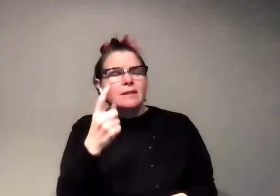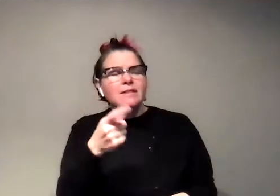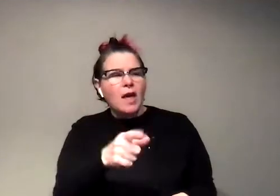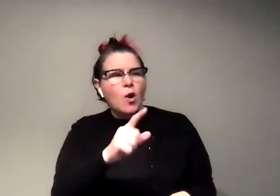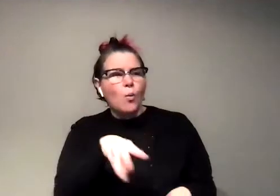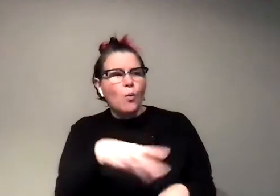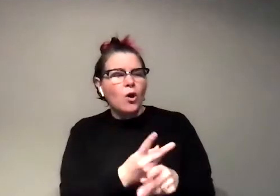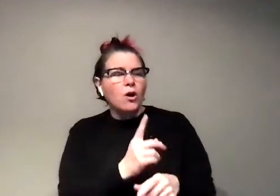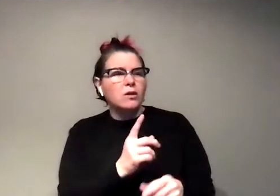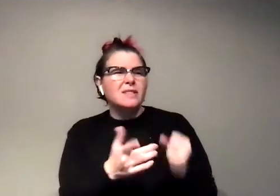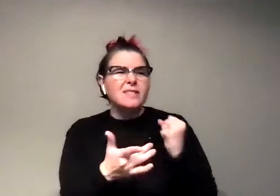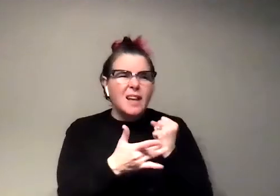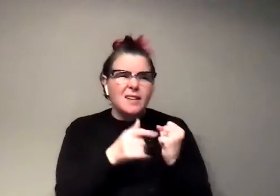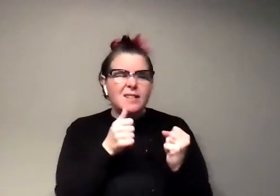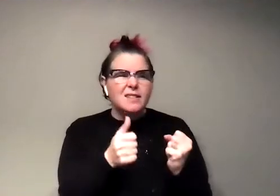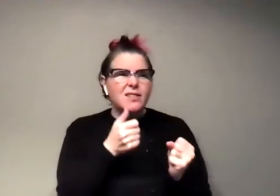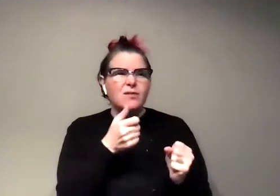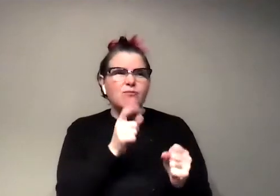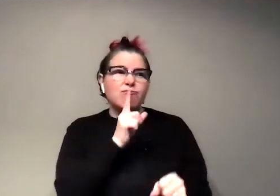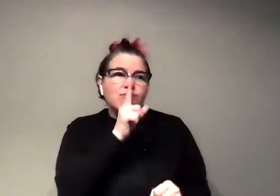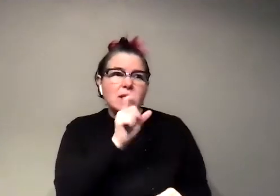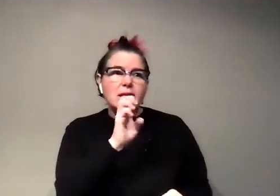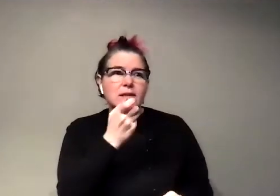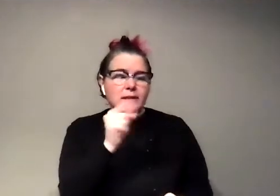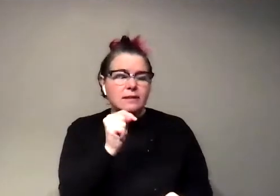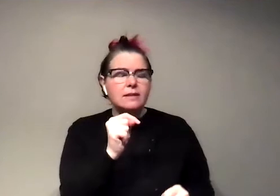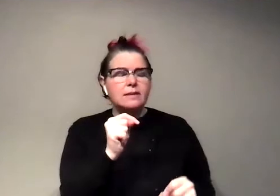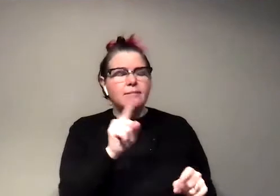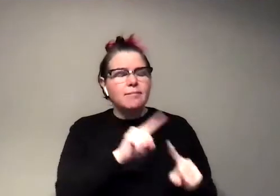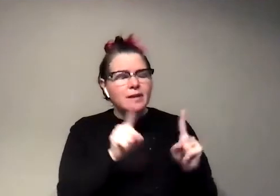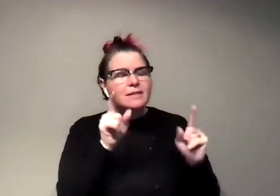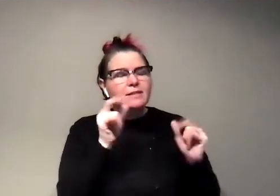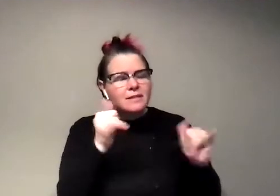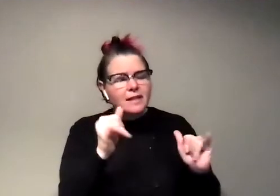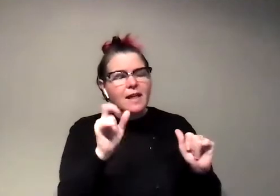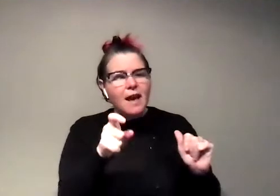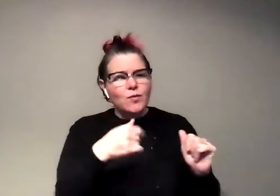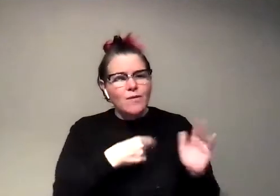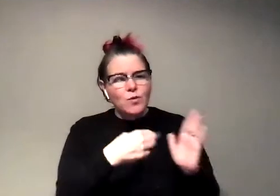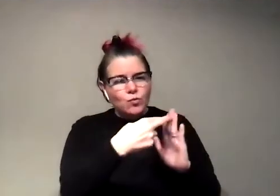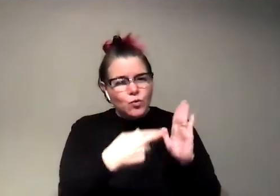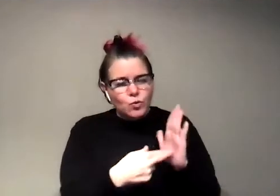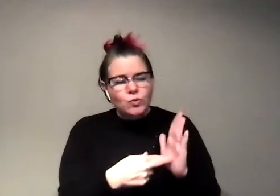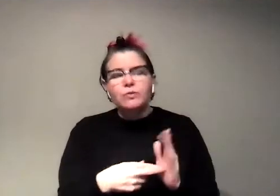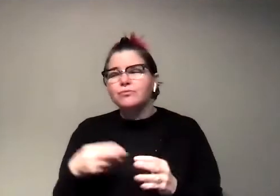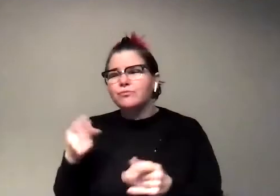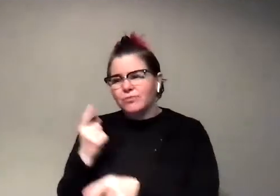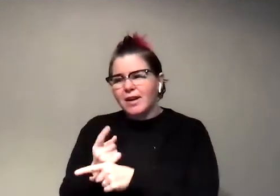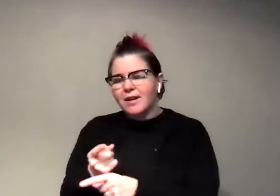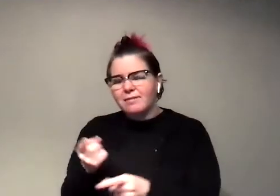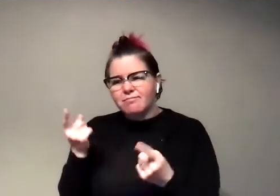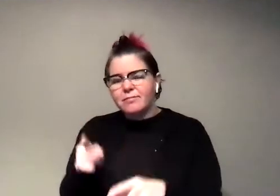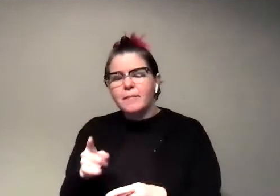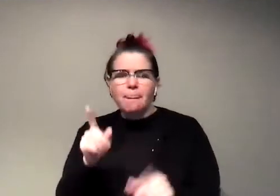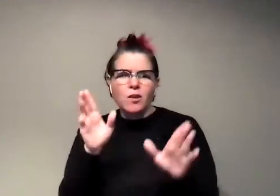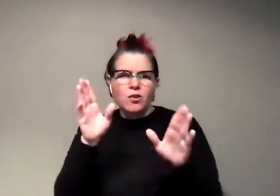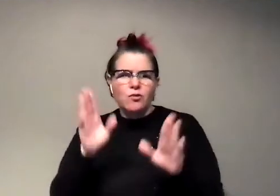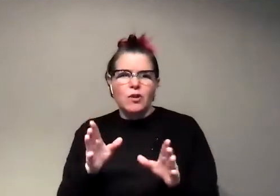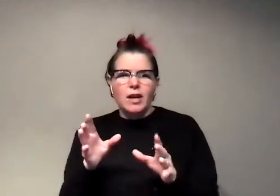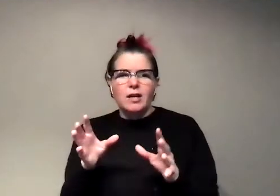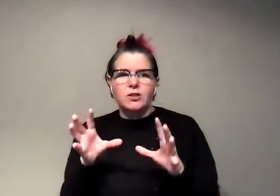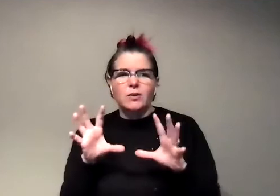that world doesn't have its own rules. So Totally. yeah, I think it's a great way to like harness it,